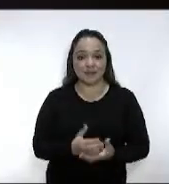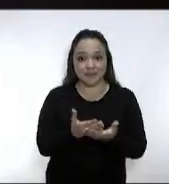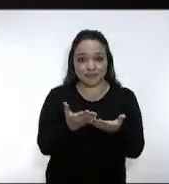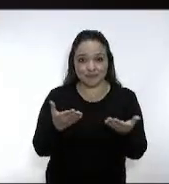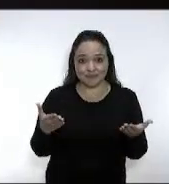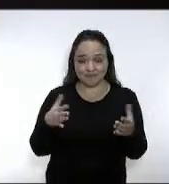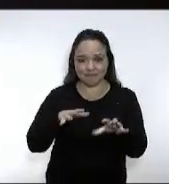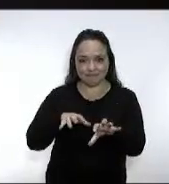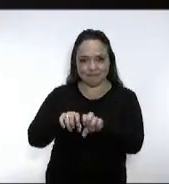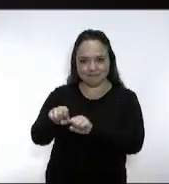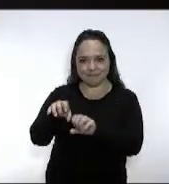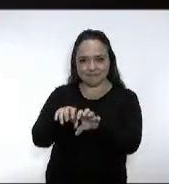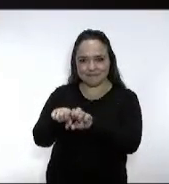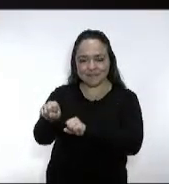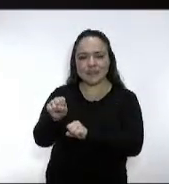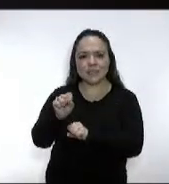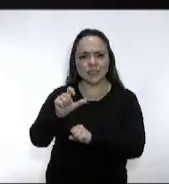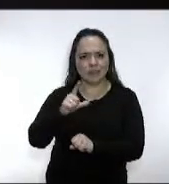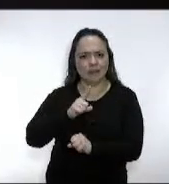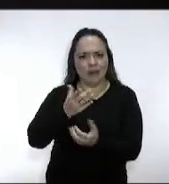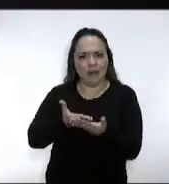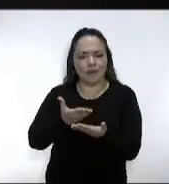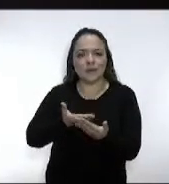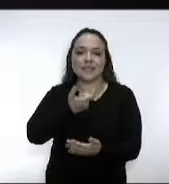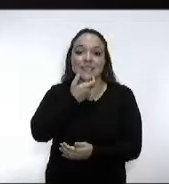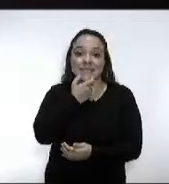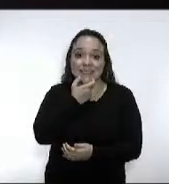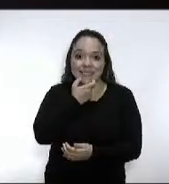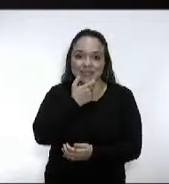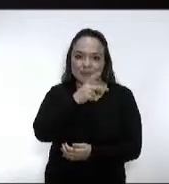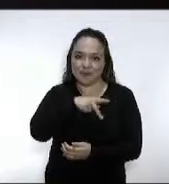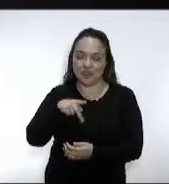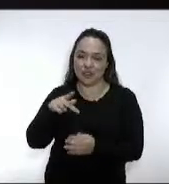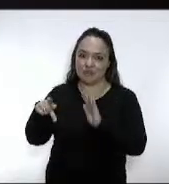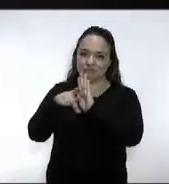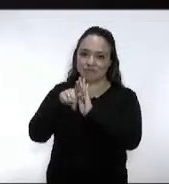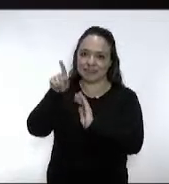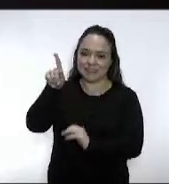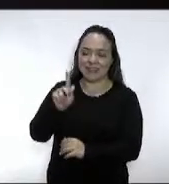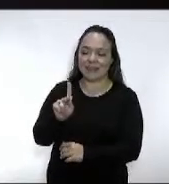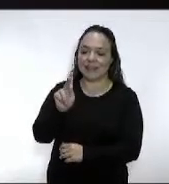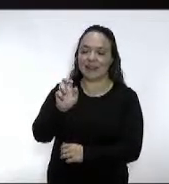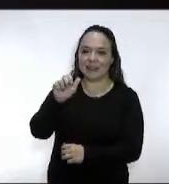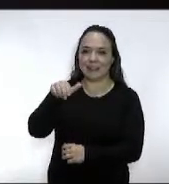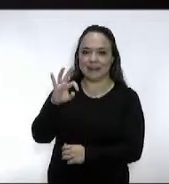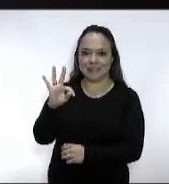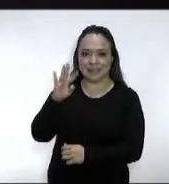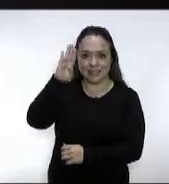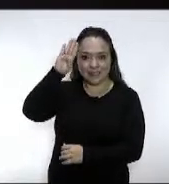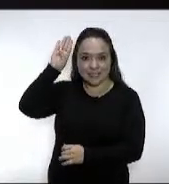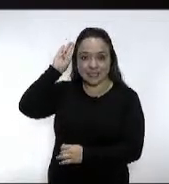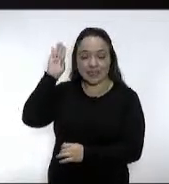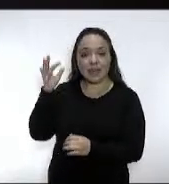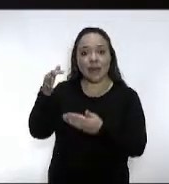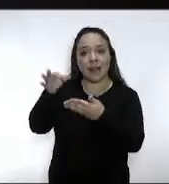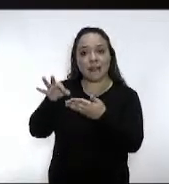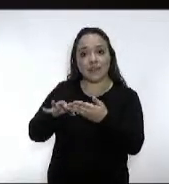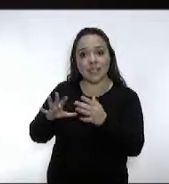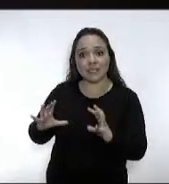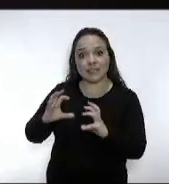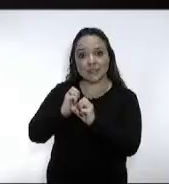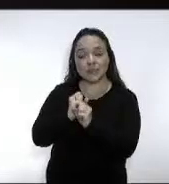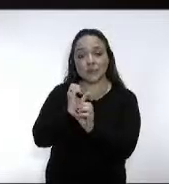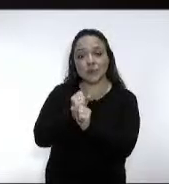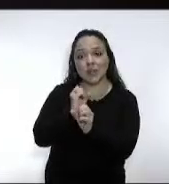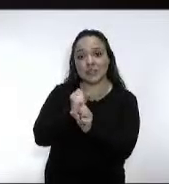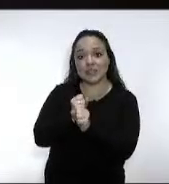All the graduates of the American Academy have had classes in English with professors of Kent State University, and they have been assessed